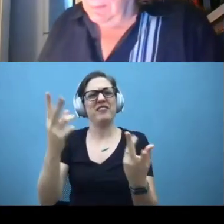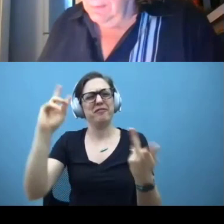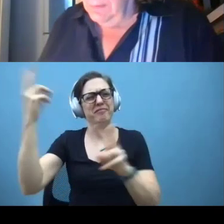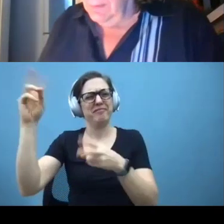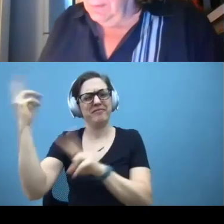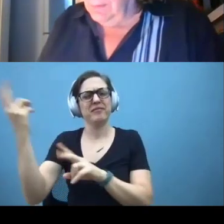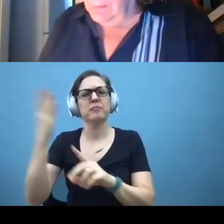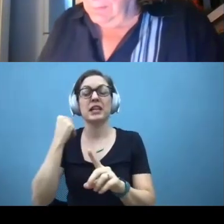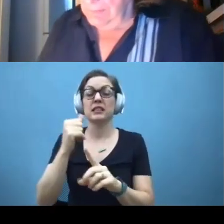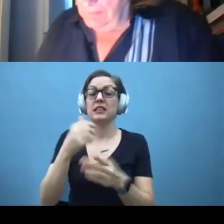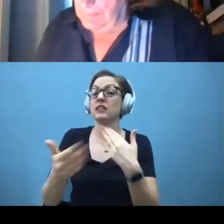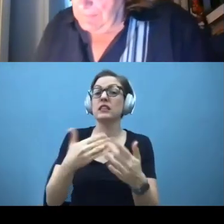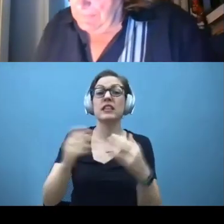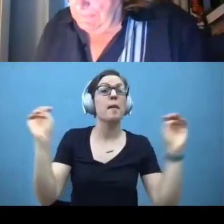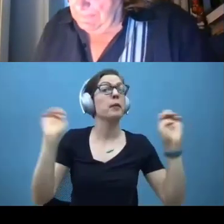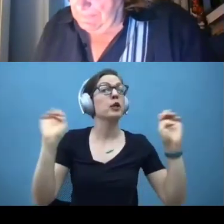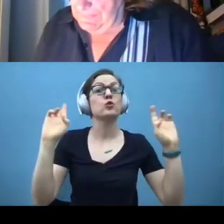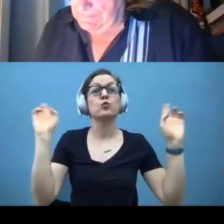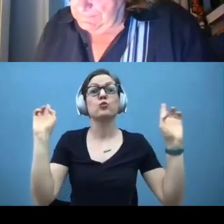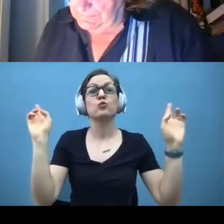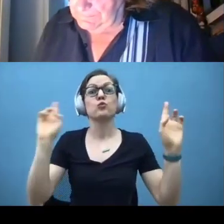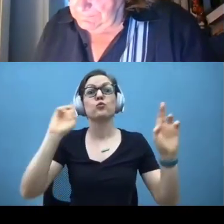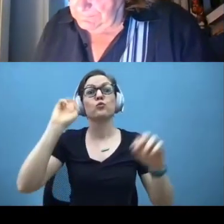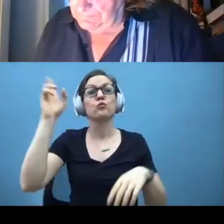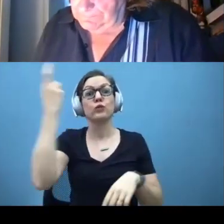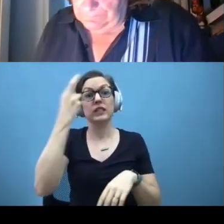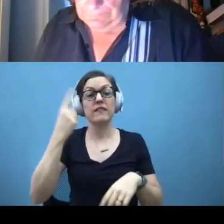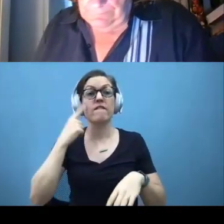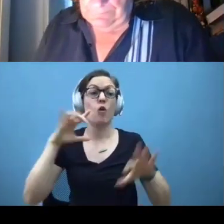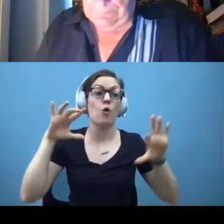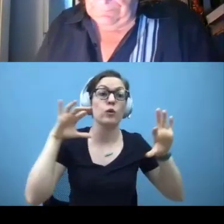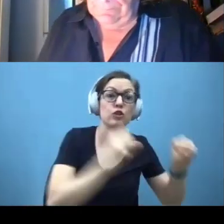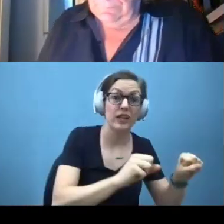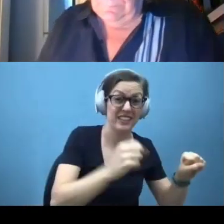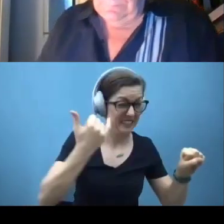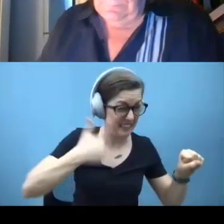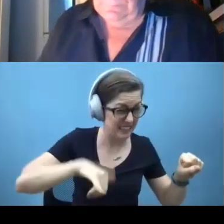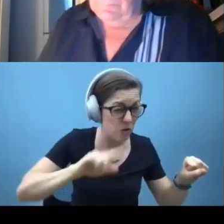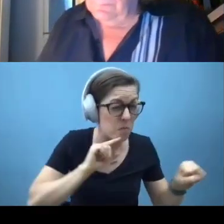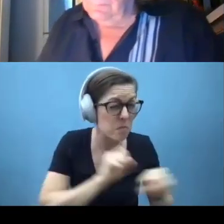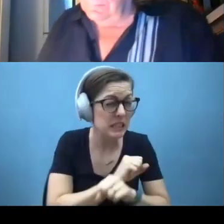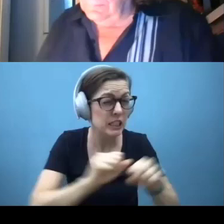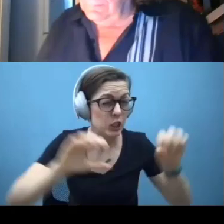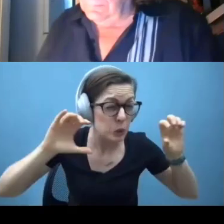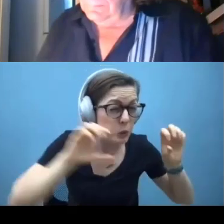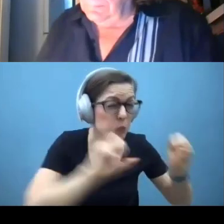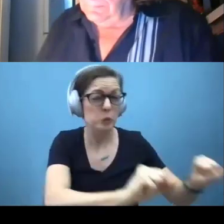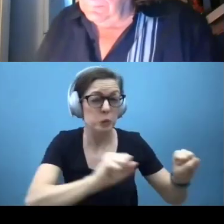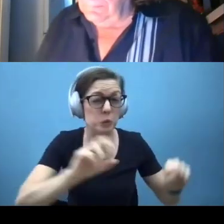is an emergency reason to restrain someone, is it still a restraint? And